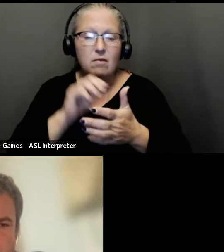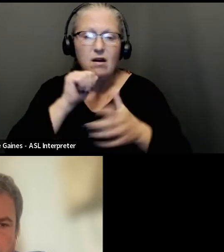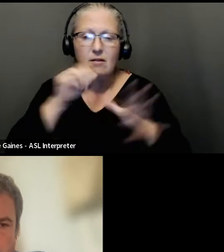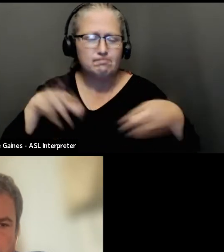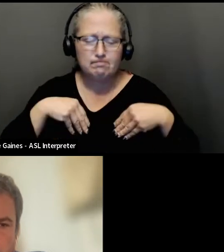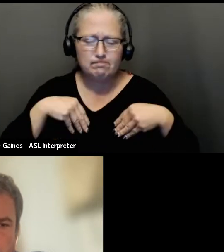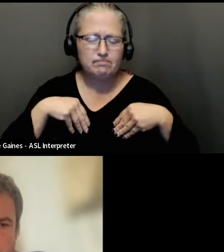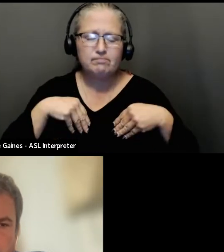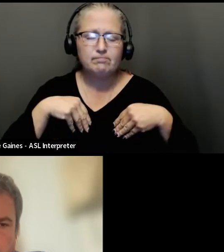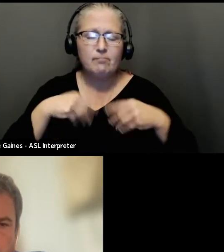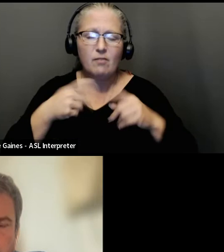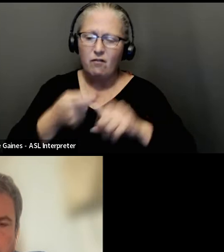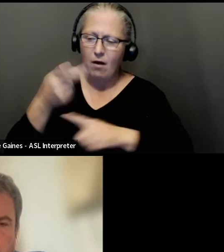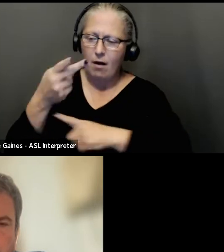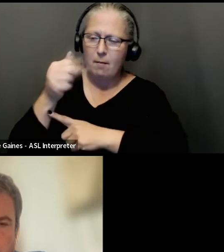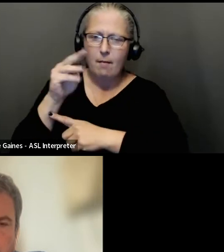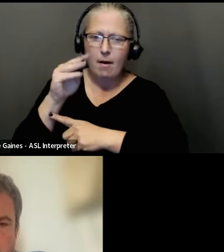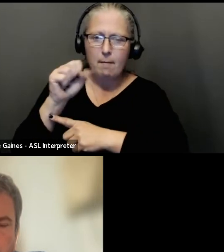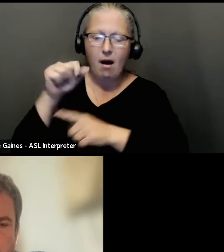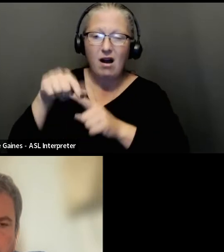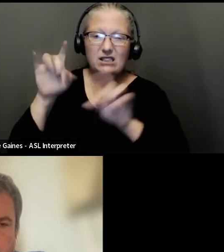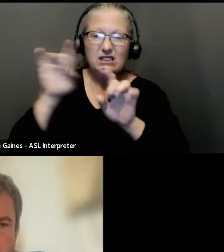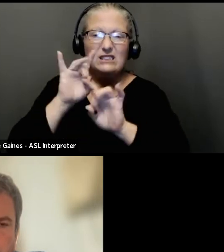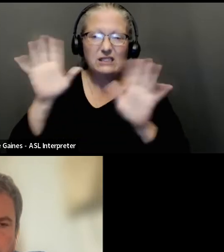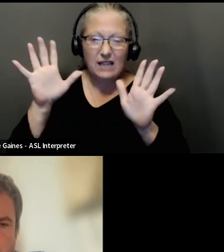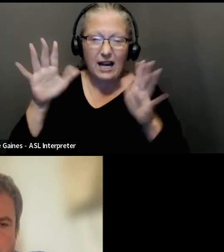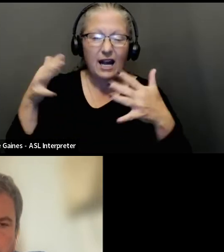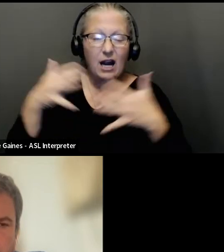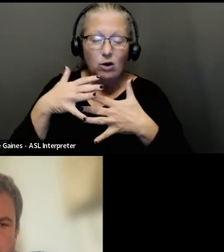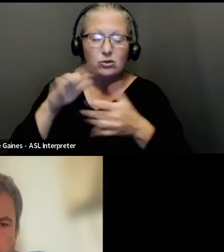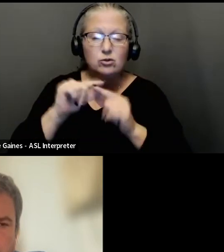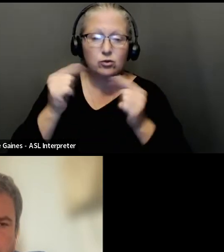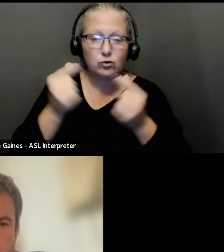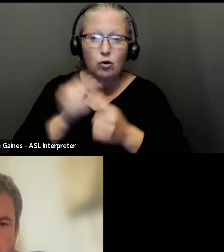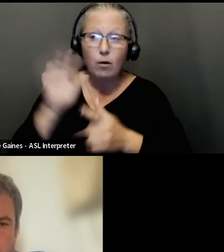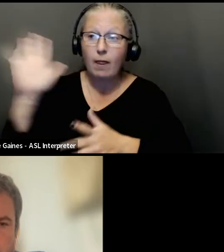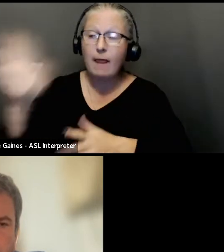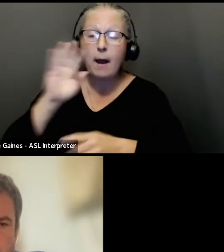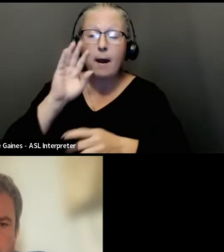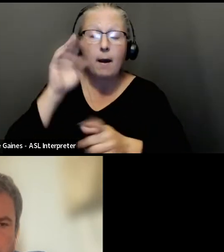by Hamas, a terrorist group whose sole mission is to